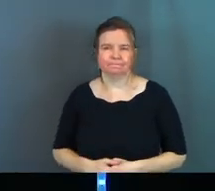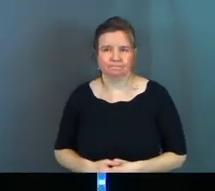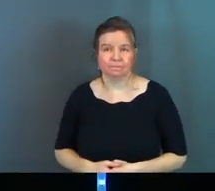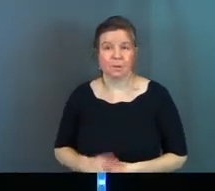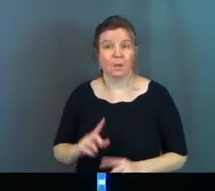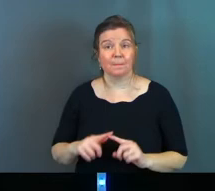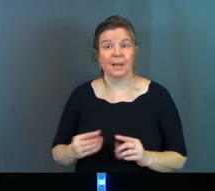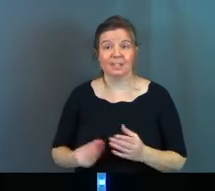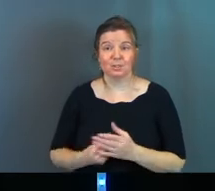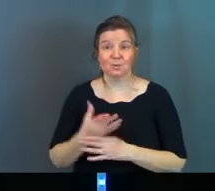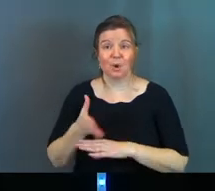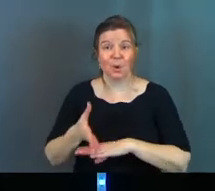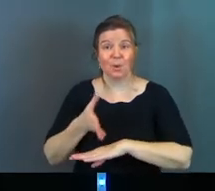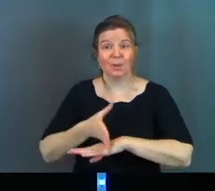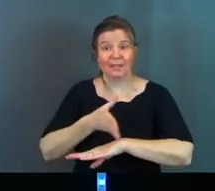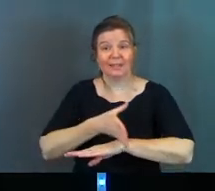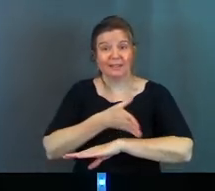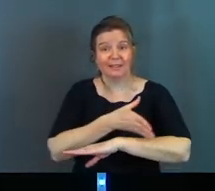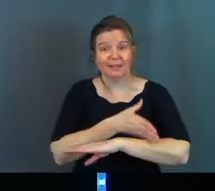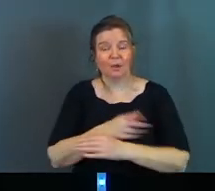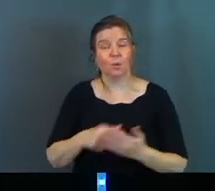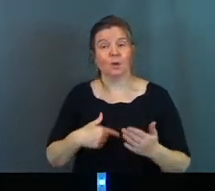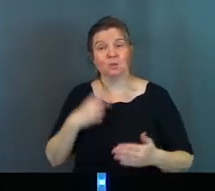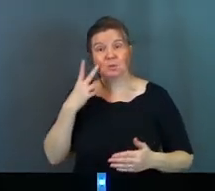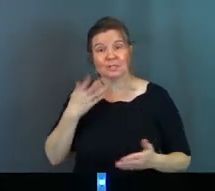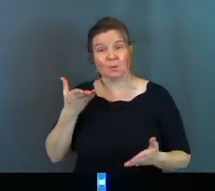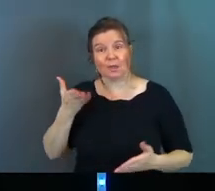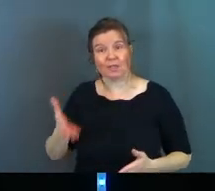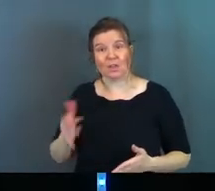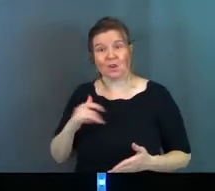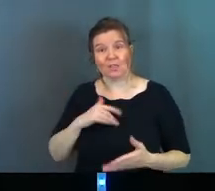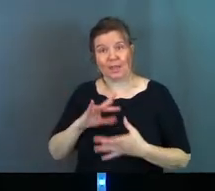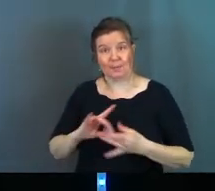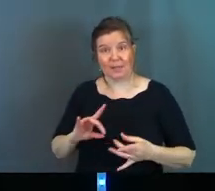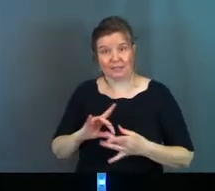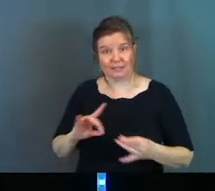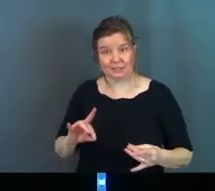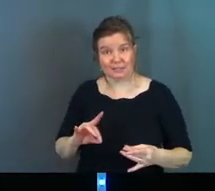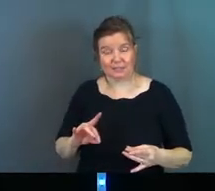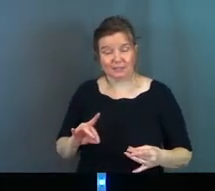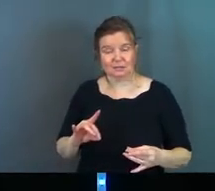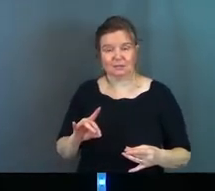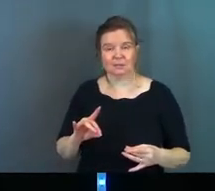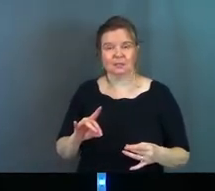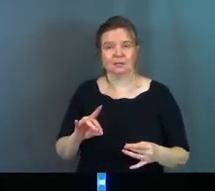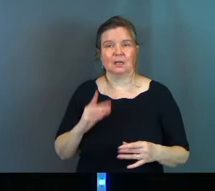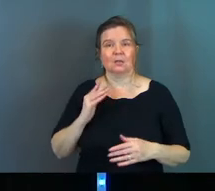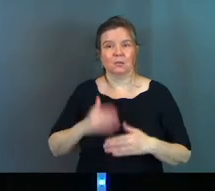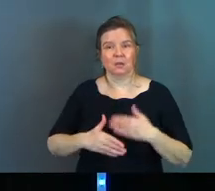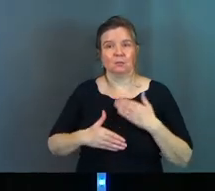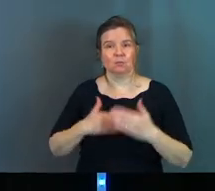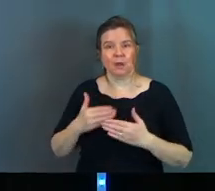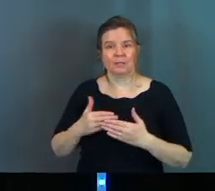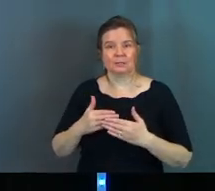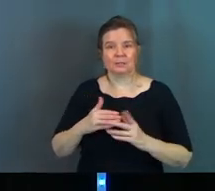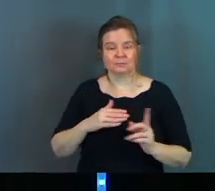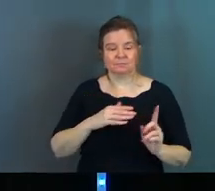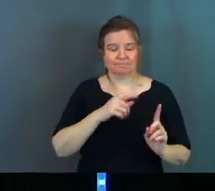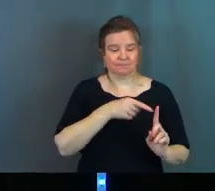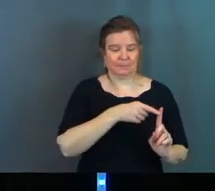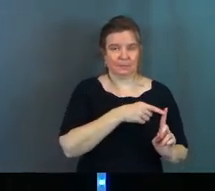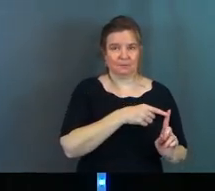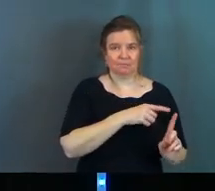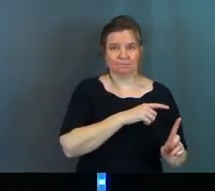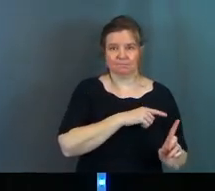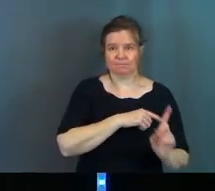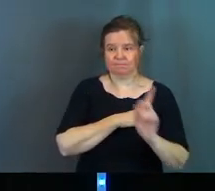But he's growing. What you see right there in that passage is the progressive sanctification